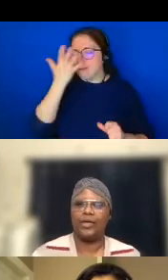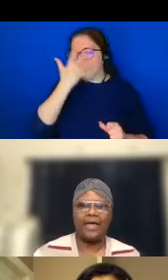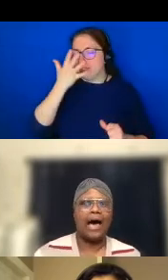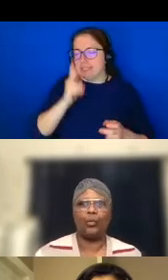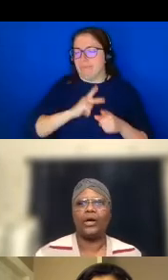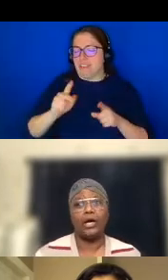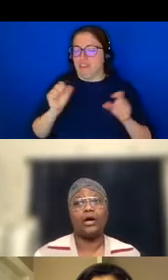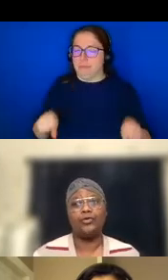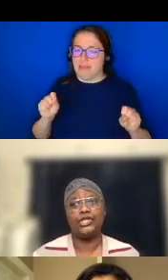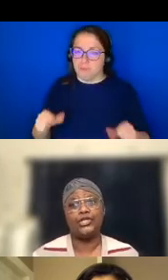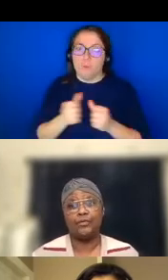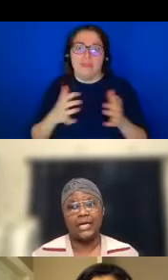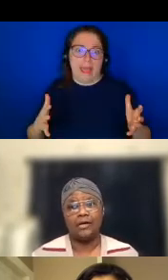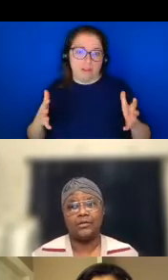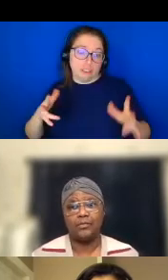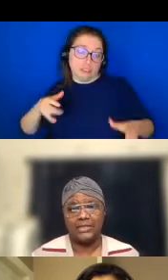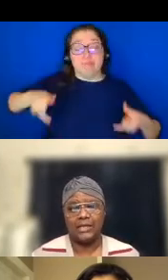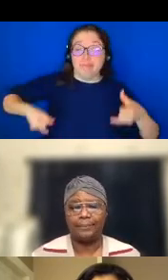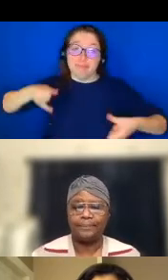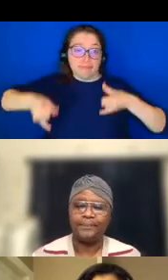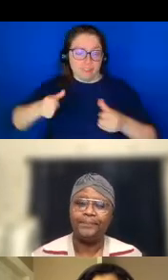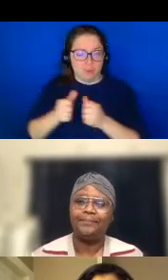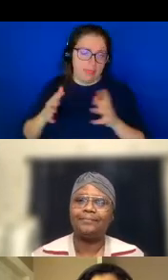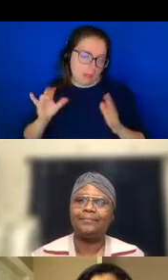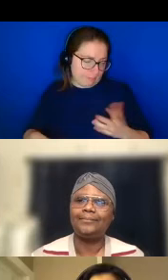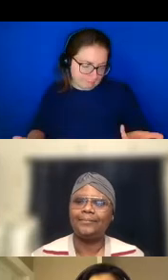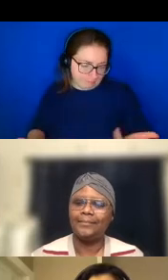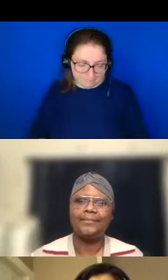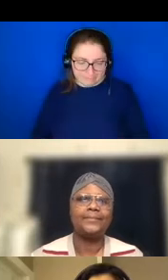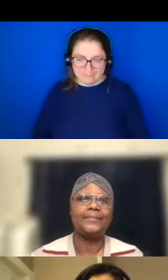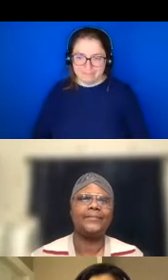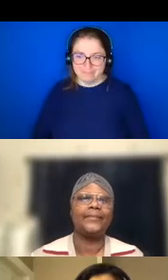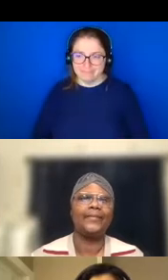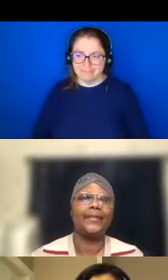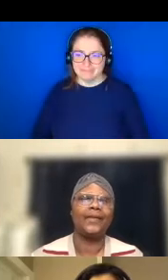possible without wearing our Gucci shoes out to the scene.